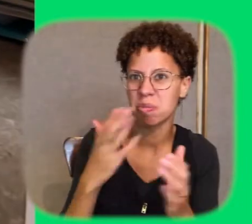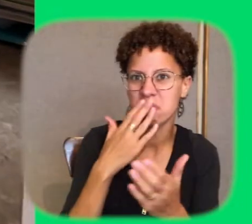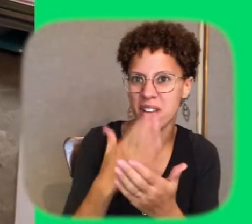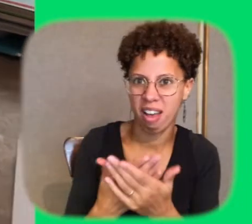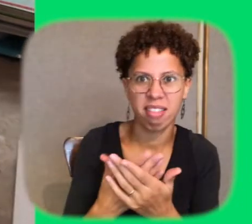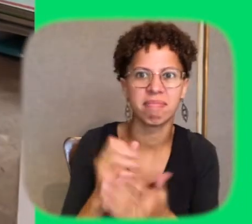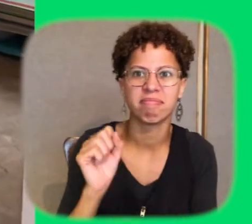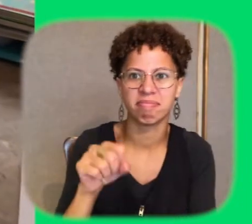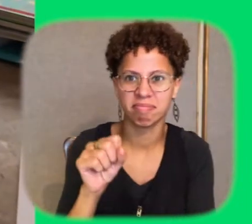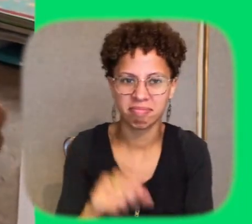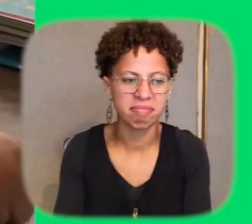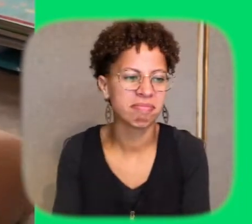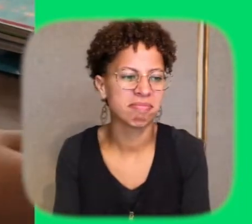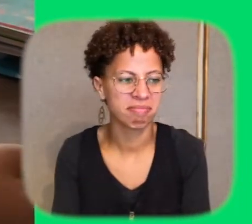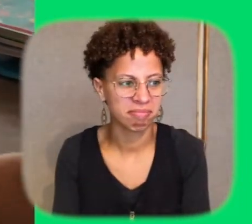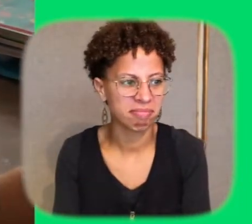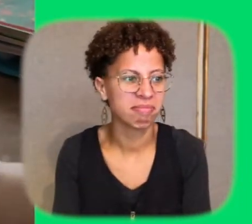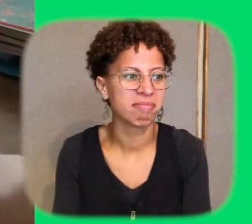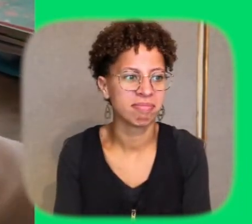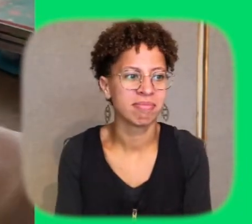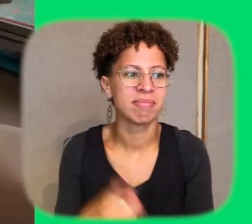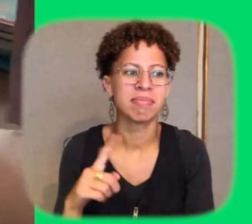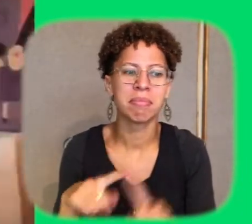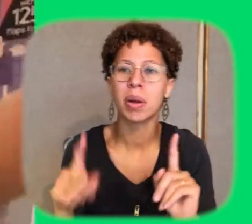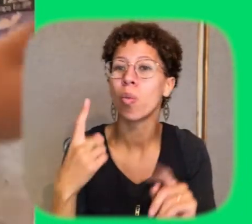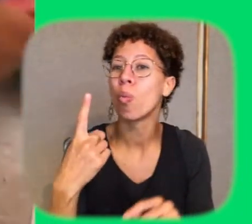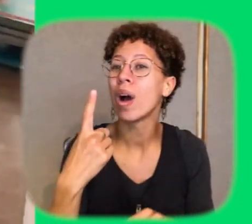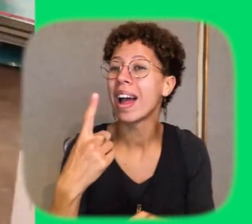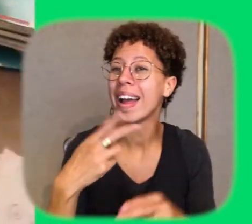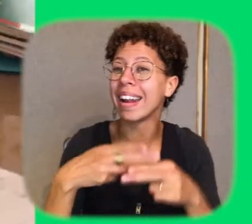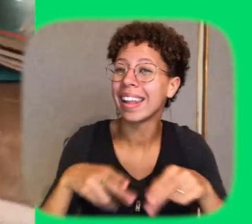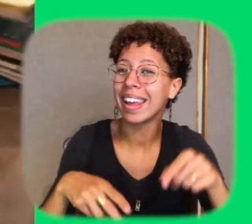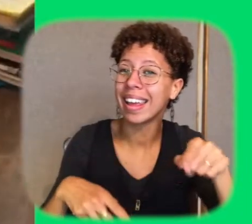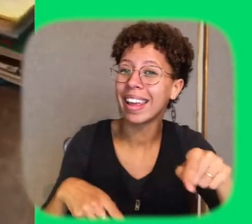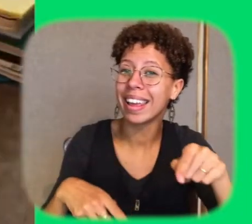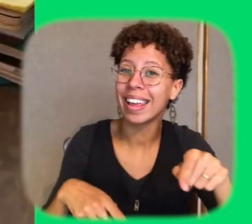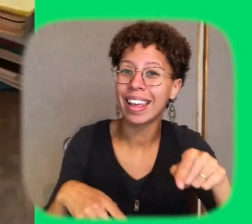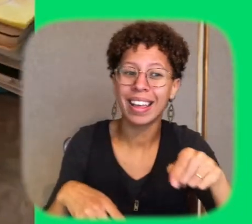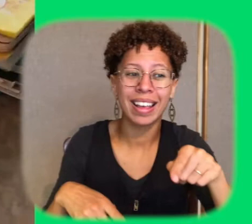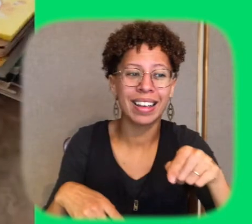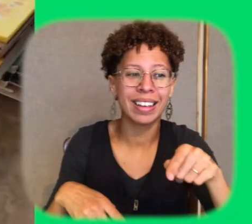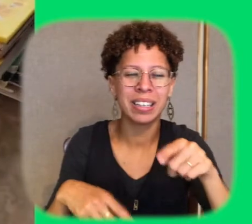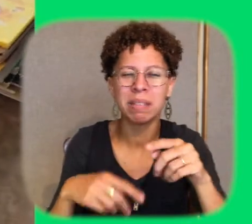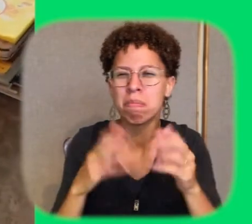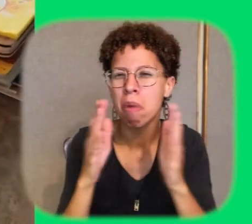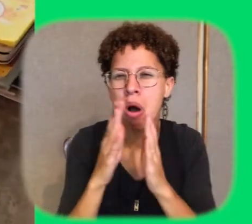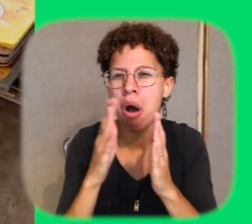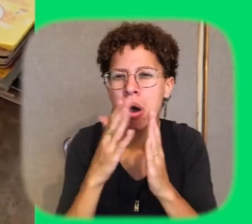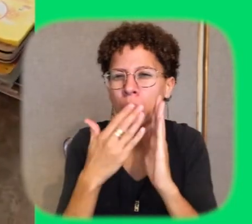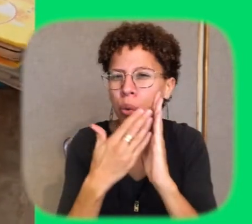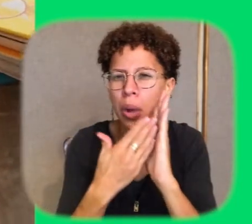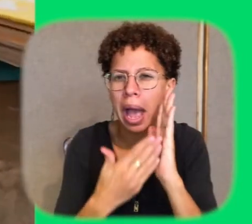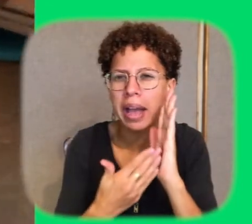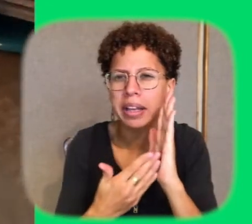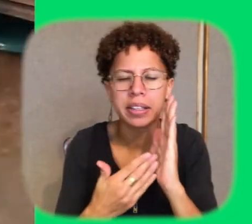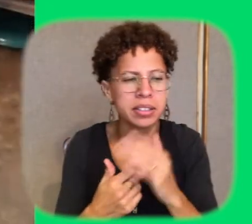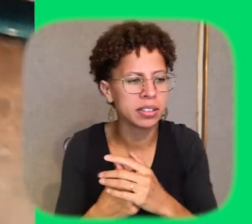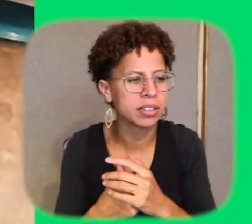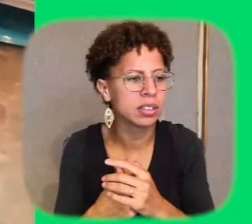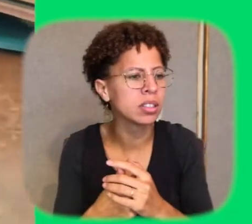They're okay. Just on one egg, there are only small cracks. Look at, what's that book? Periodic